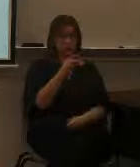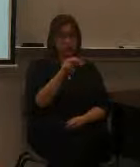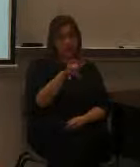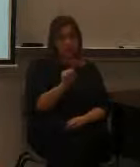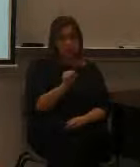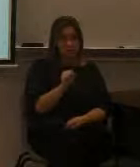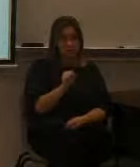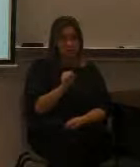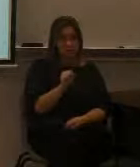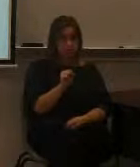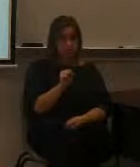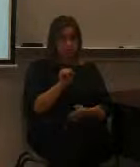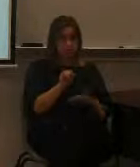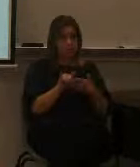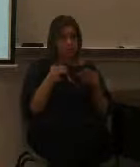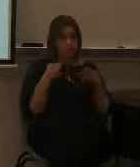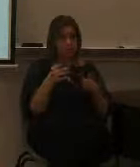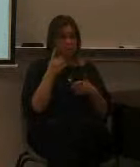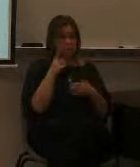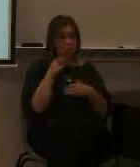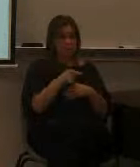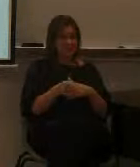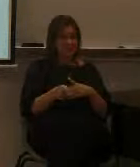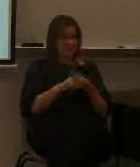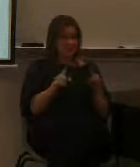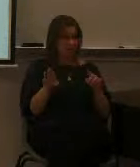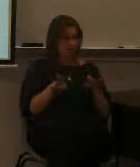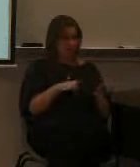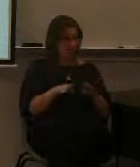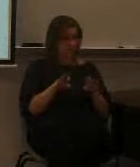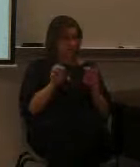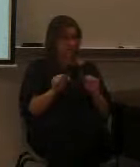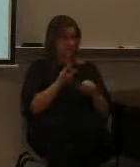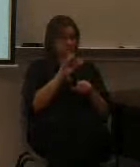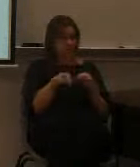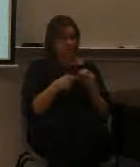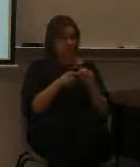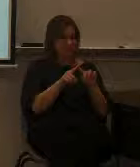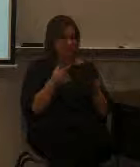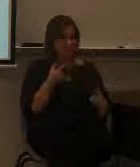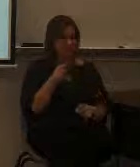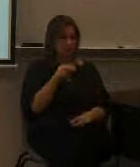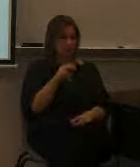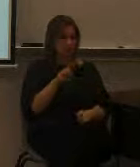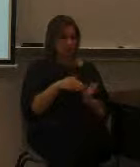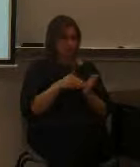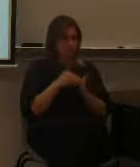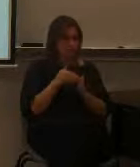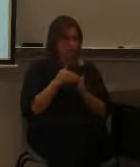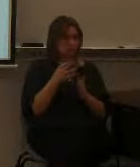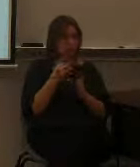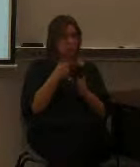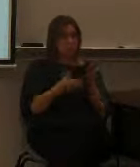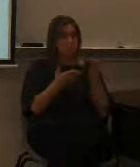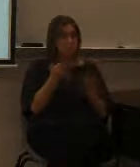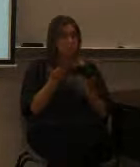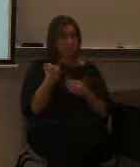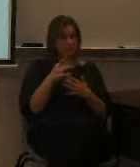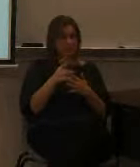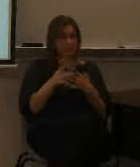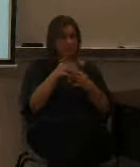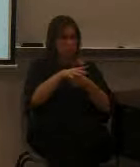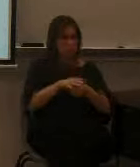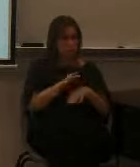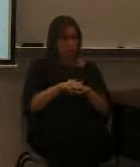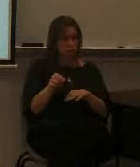that allow for these different behaviors, and we can talk about different gene frequencies and what might have been the selective pressure on